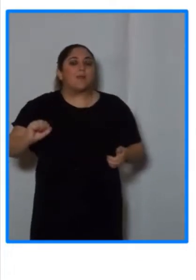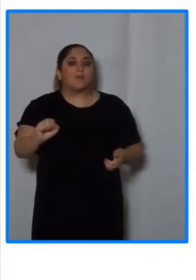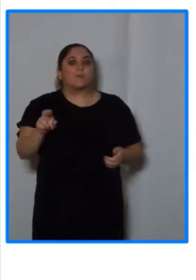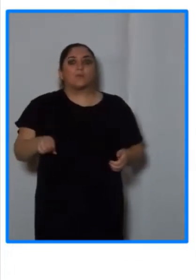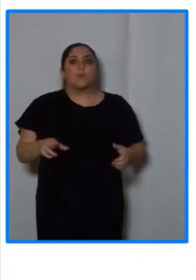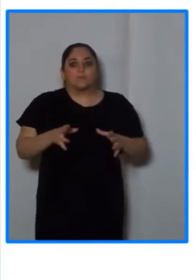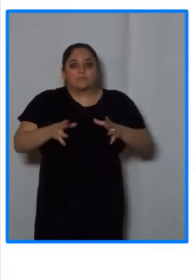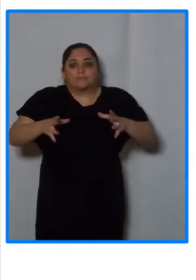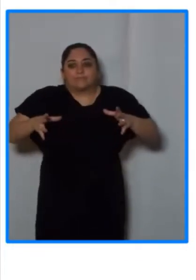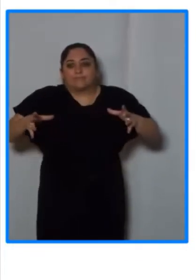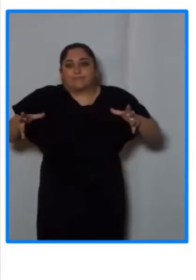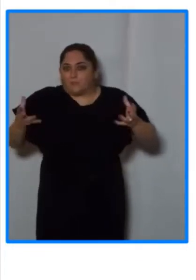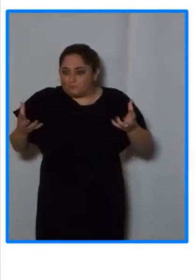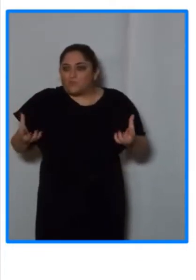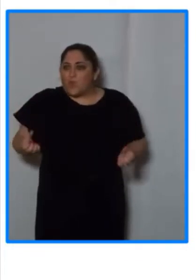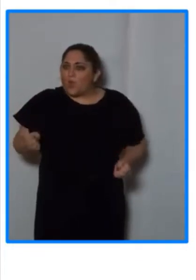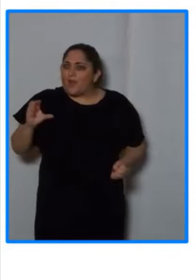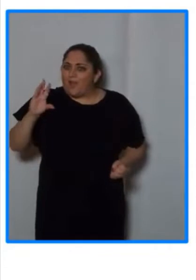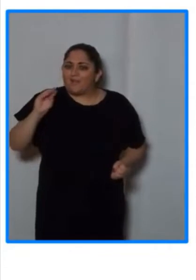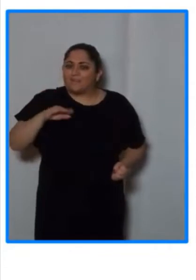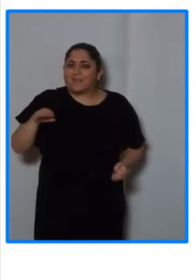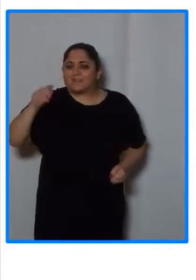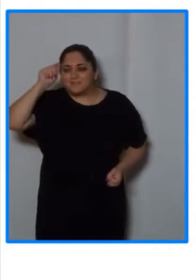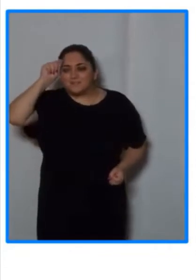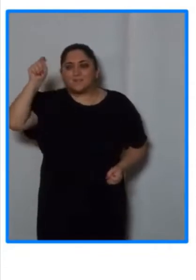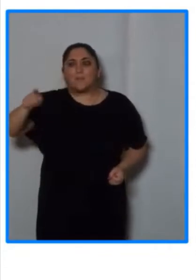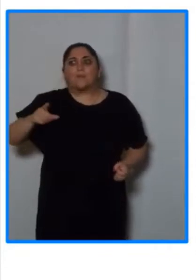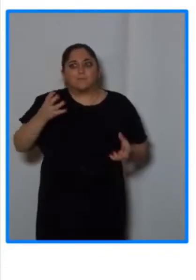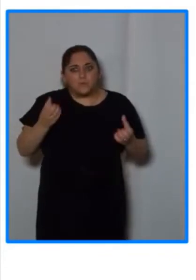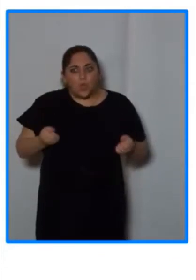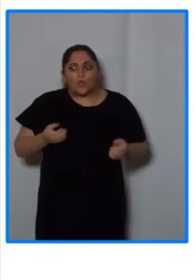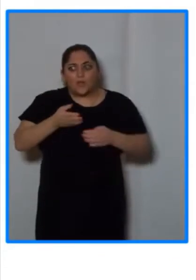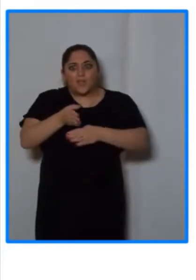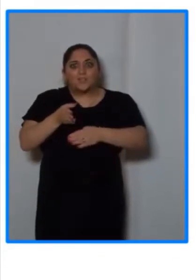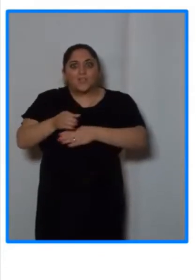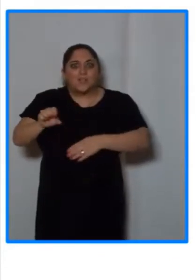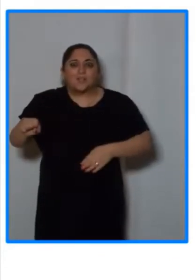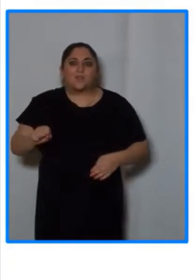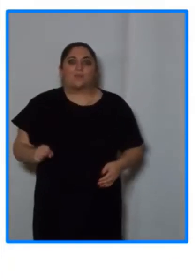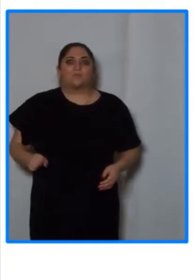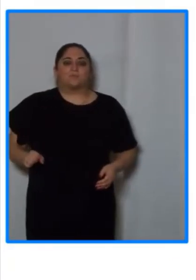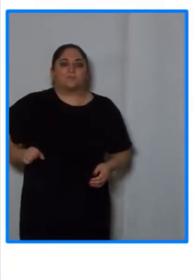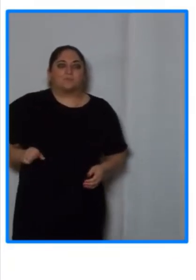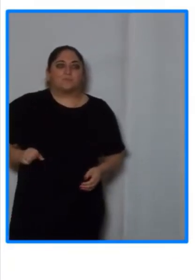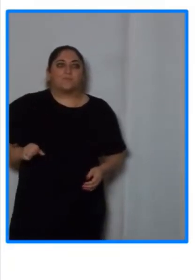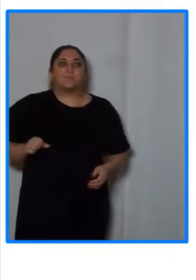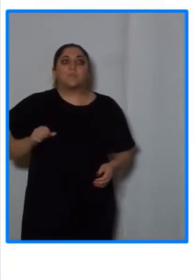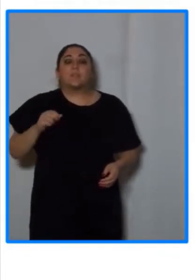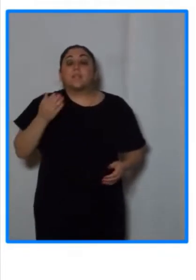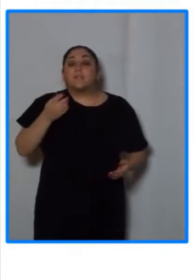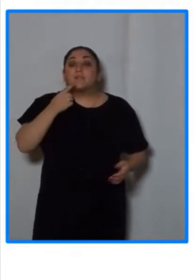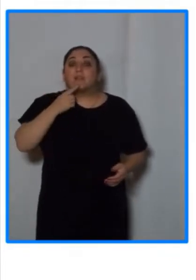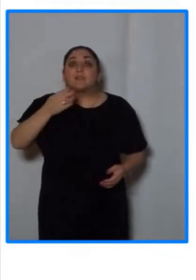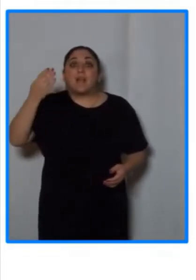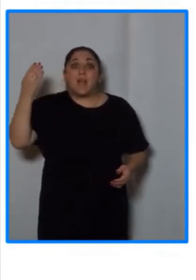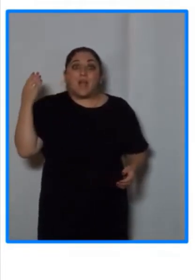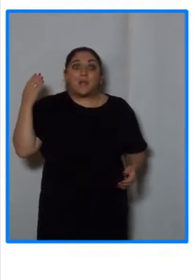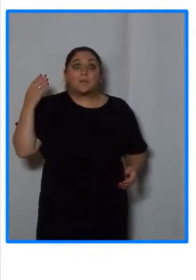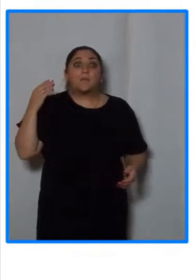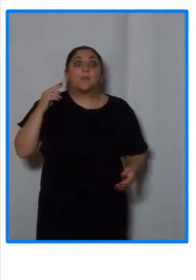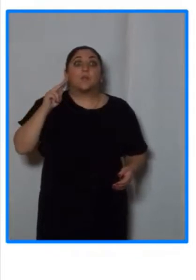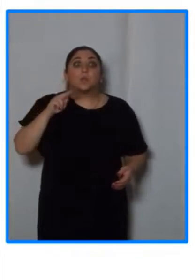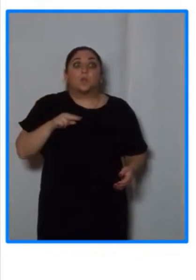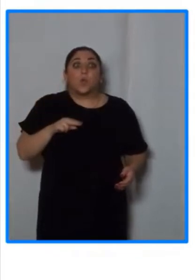their emotional connection to the nearest and dearest people. And as you mentioned in the introduction, elderly people have the need and desire to